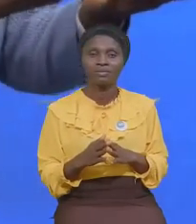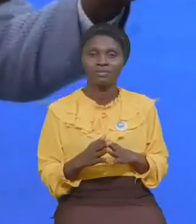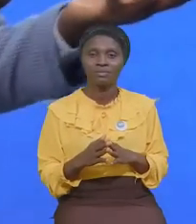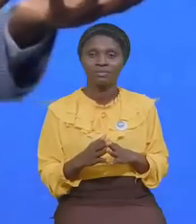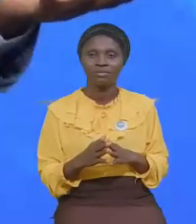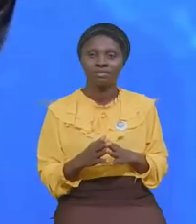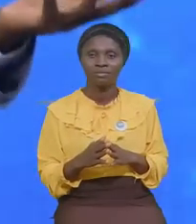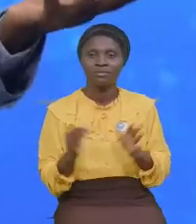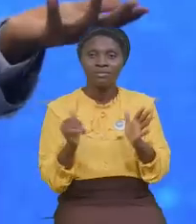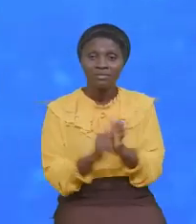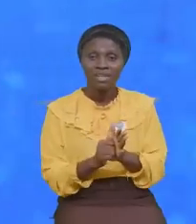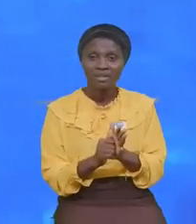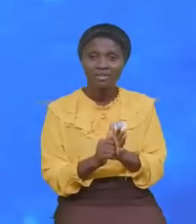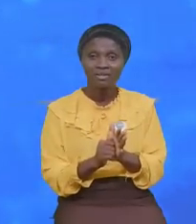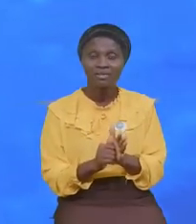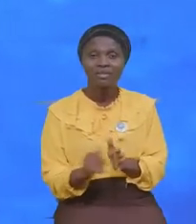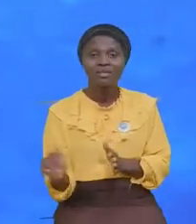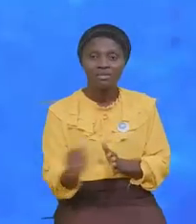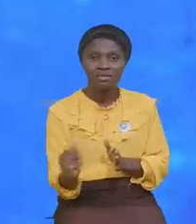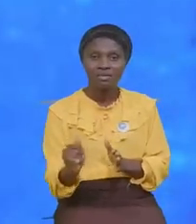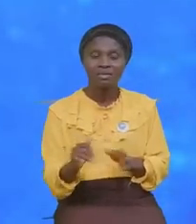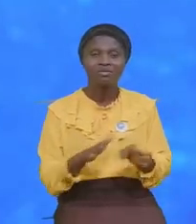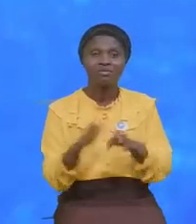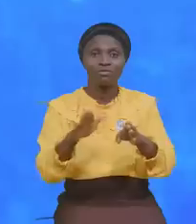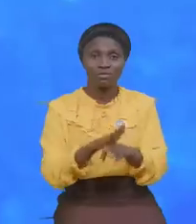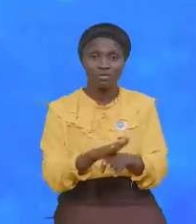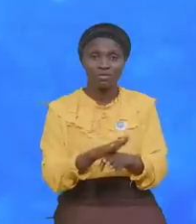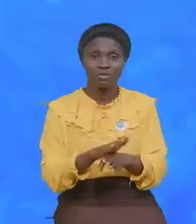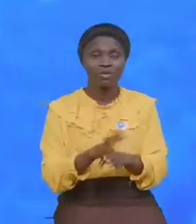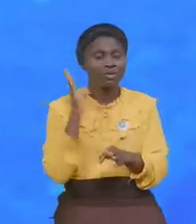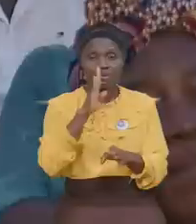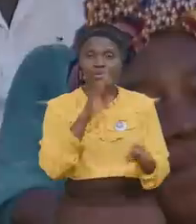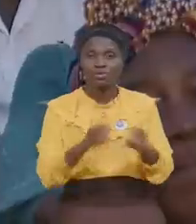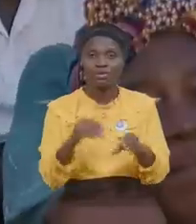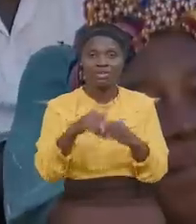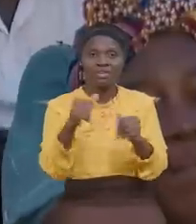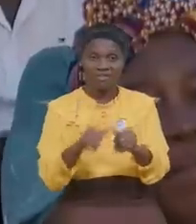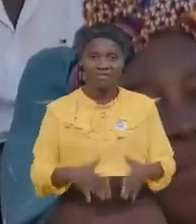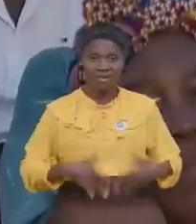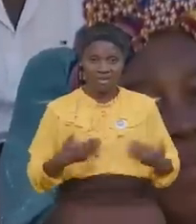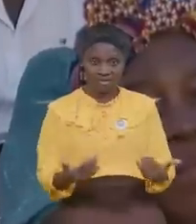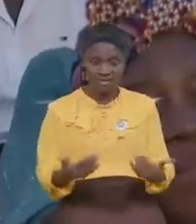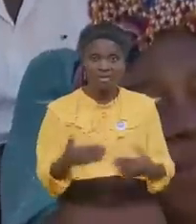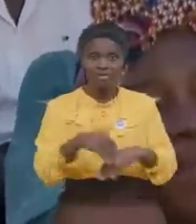That same eternal fulfillment will be done in every life tonight.